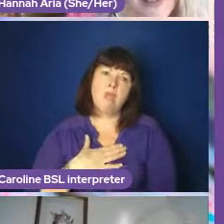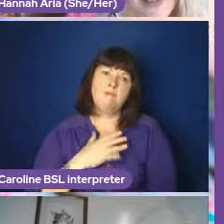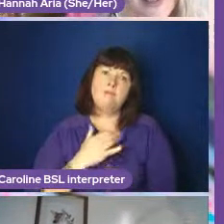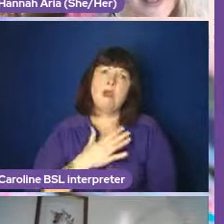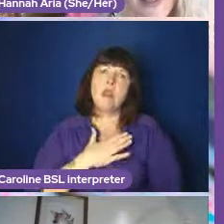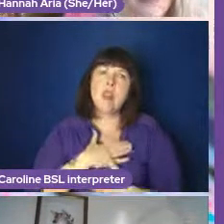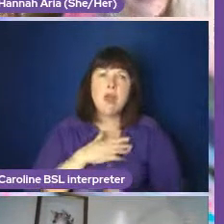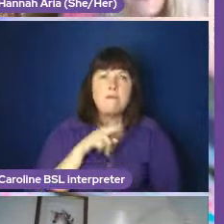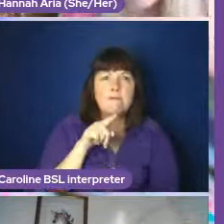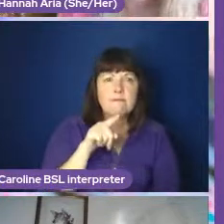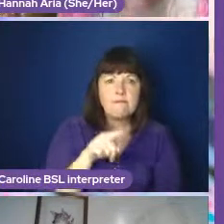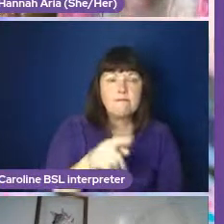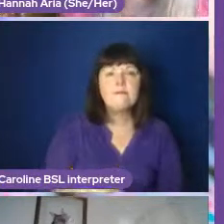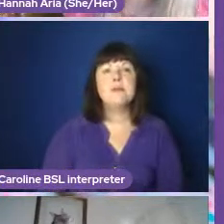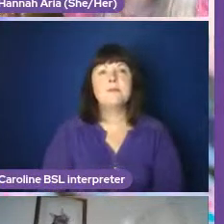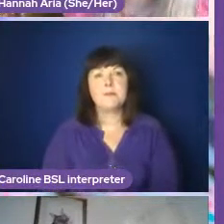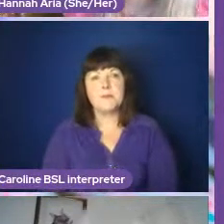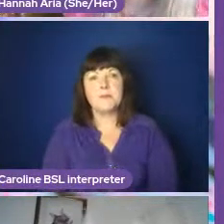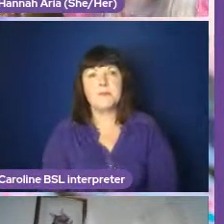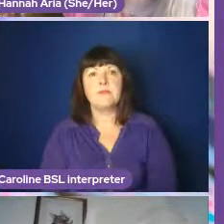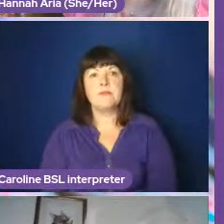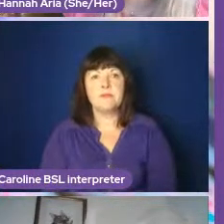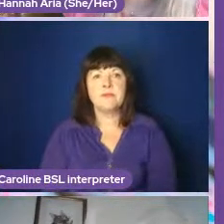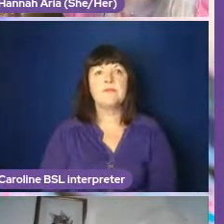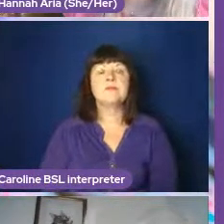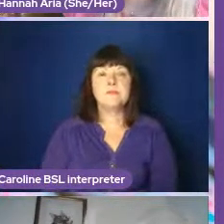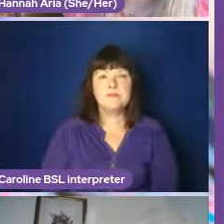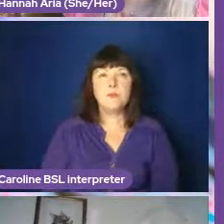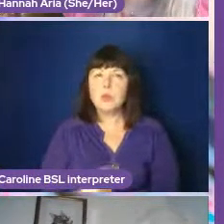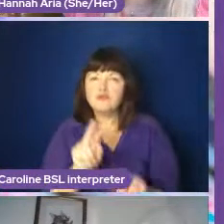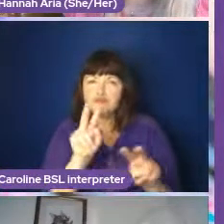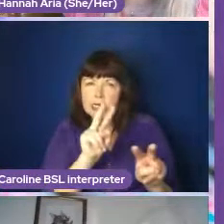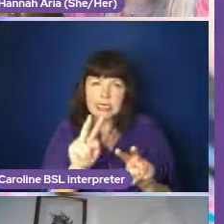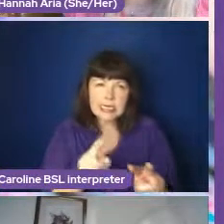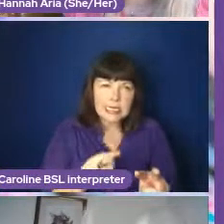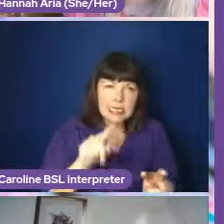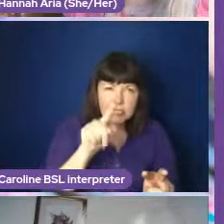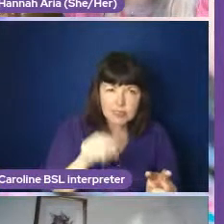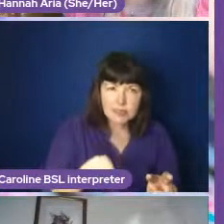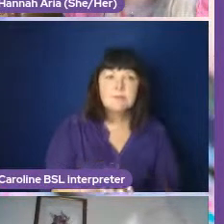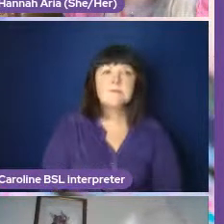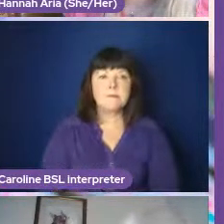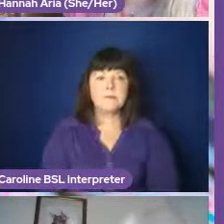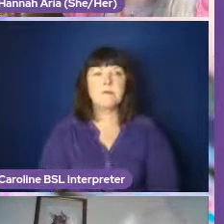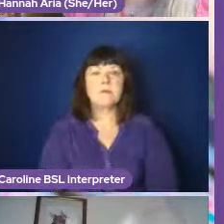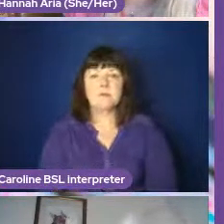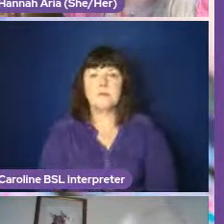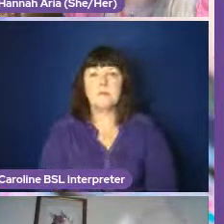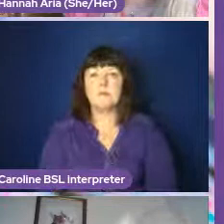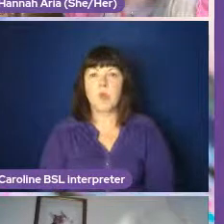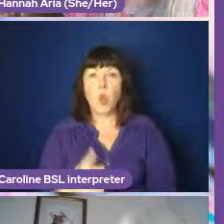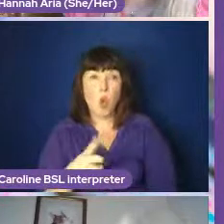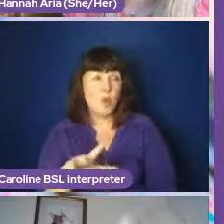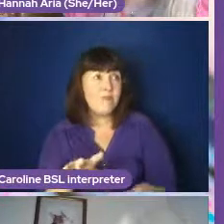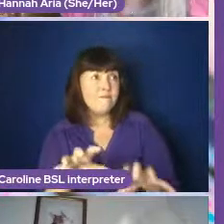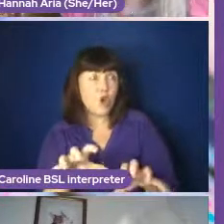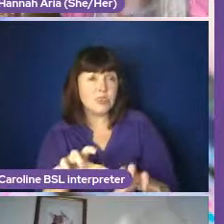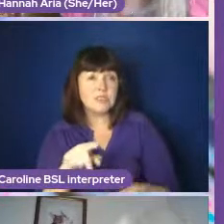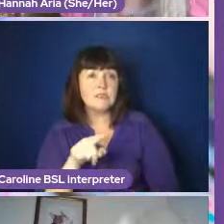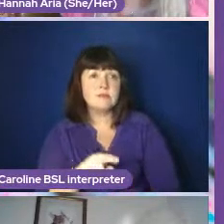can't use that. We'll use it. That's so true. They are actually a mayor and frozen. Because